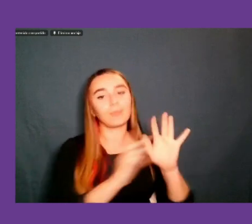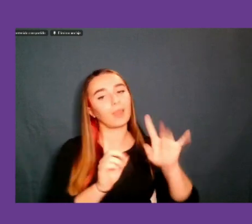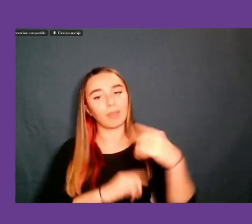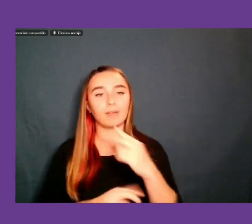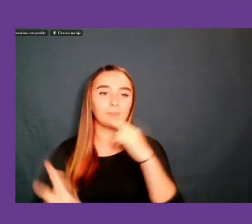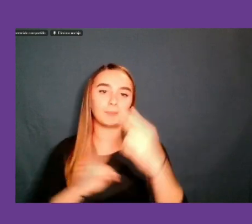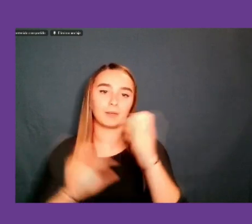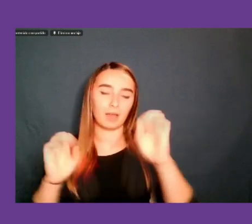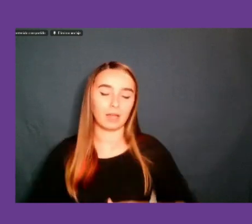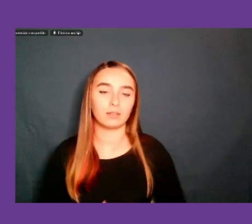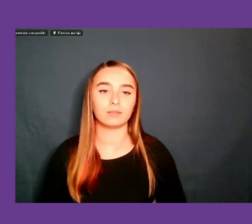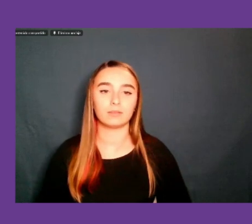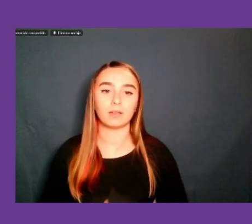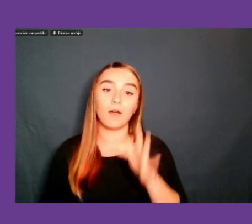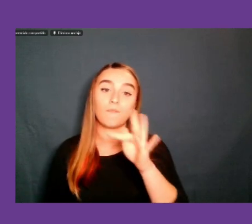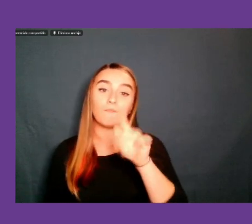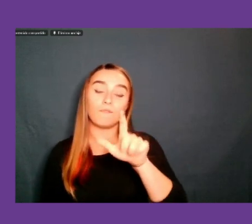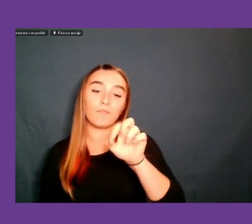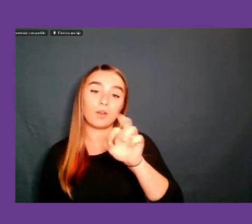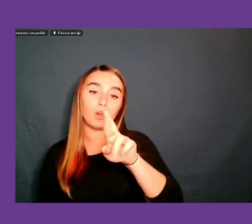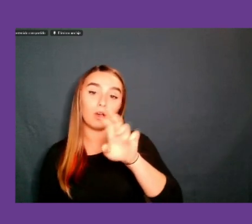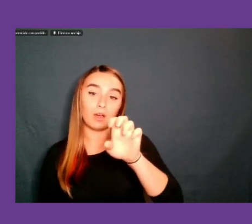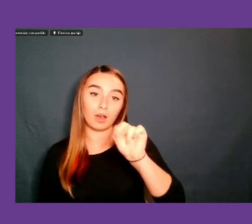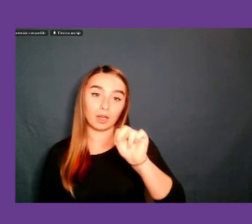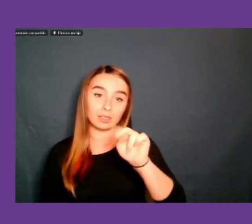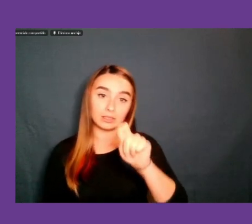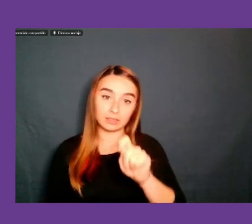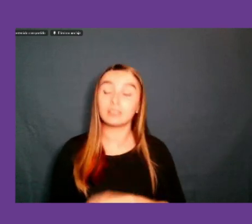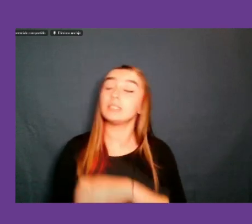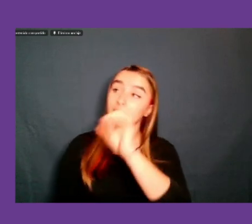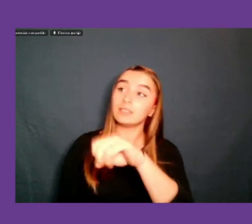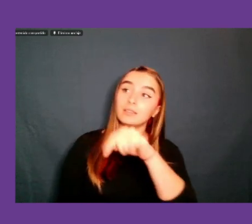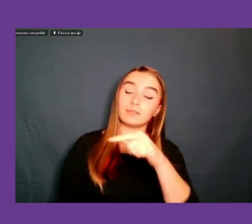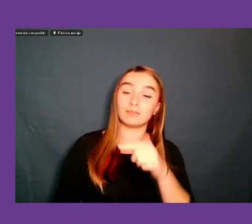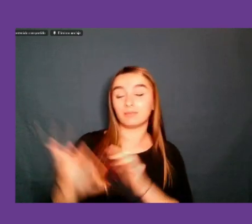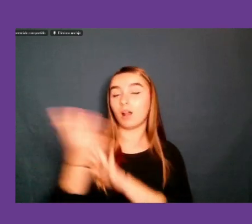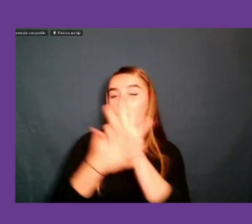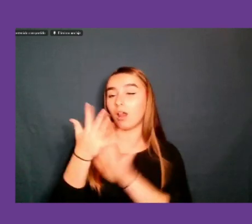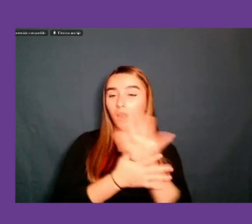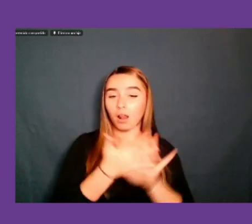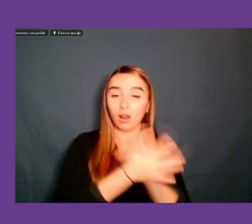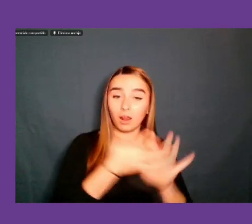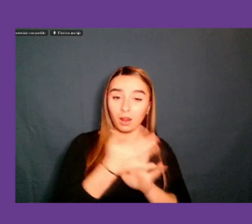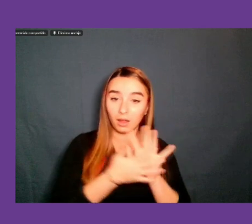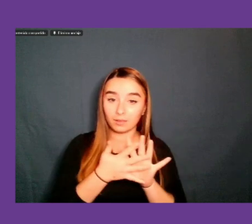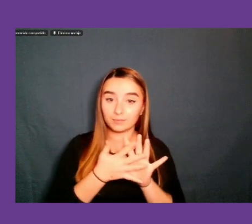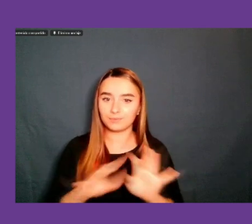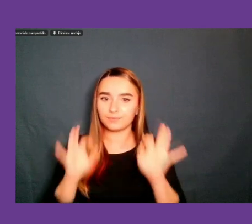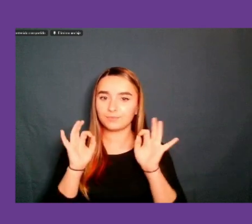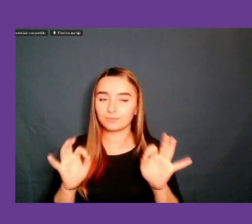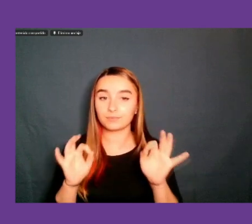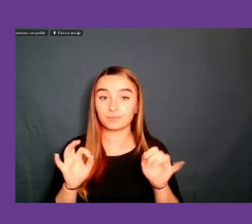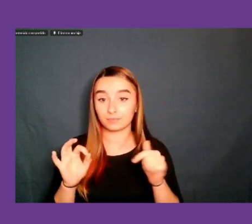Yeah, Thank you very much, Florent. It's yes, it's still under discussion, of course. Where are the different perimeters? I have had